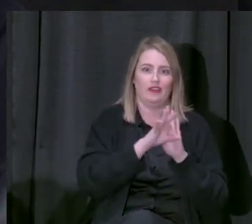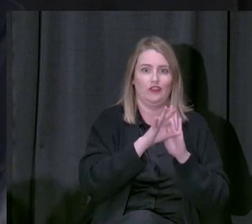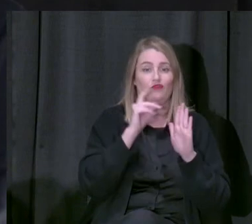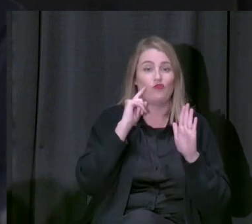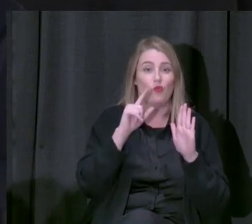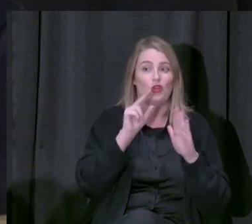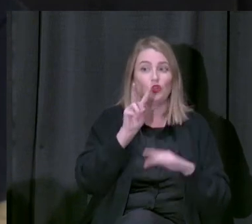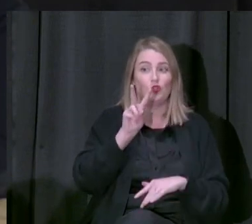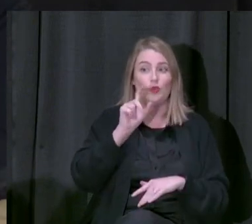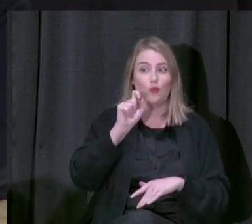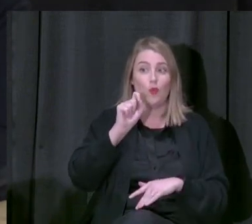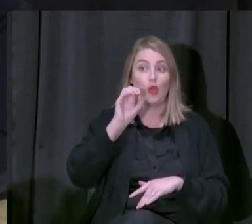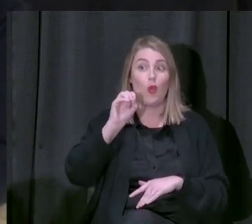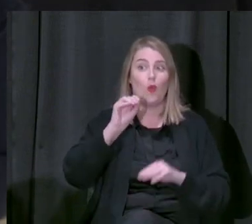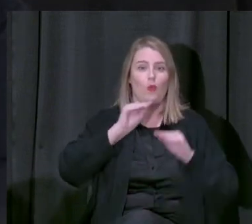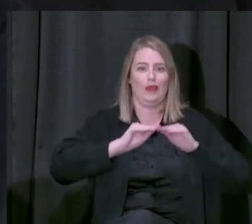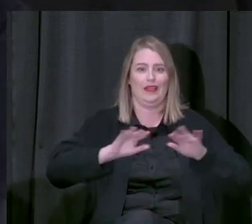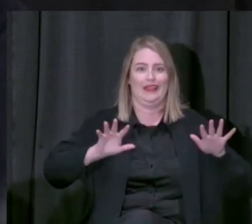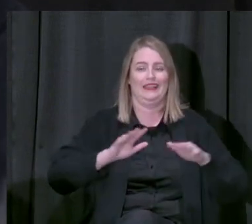2.0 release,